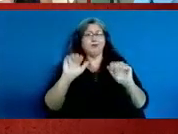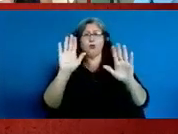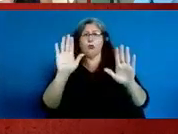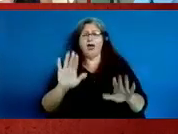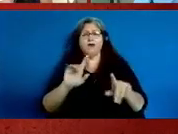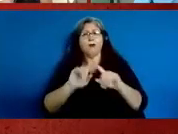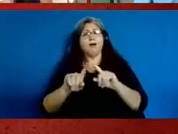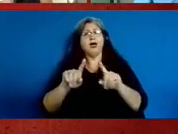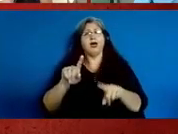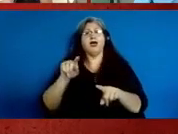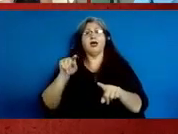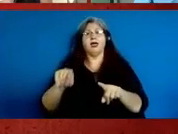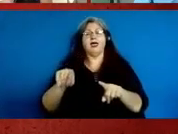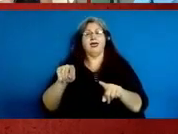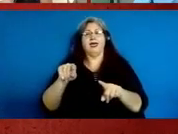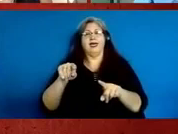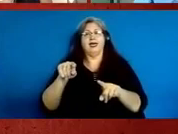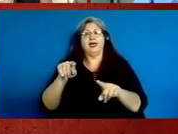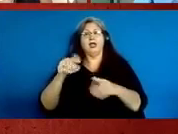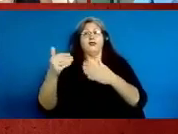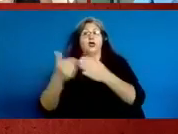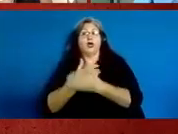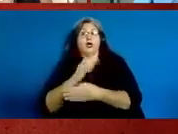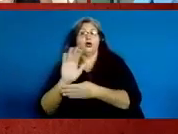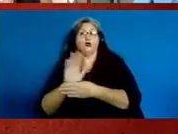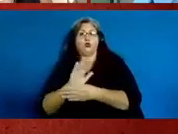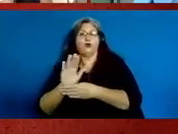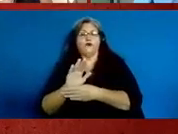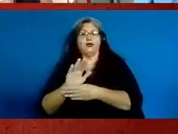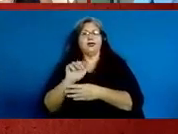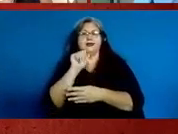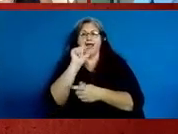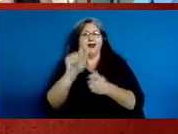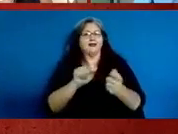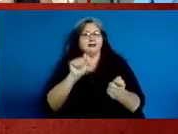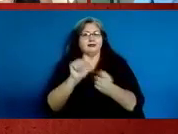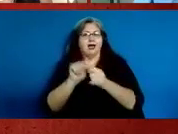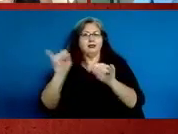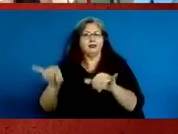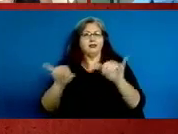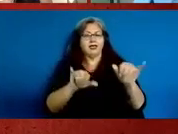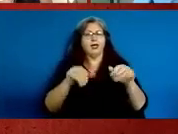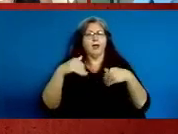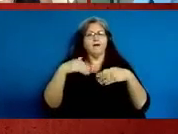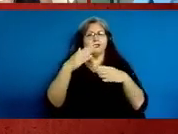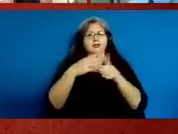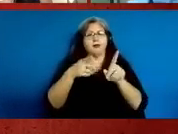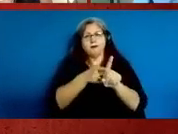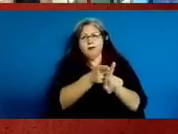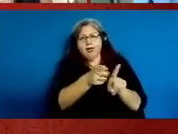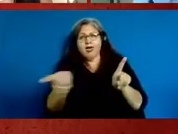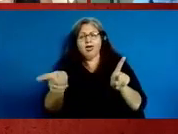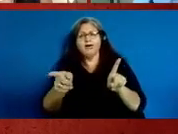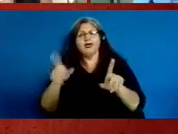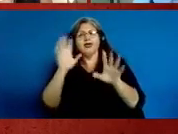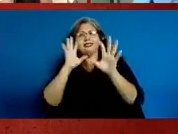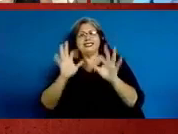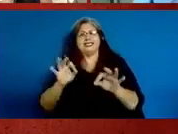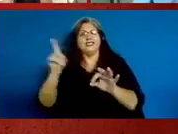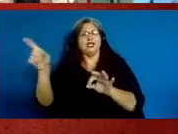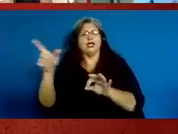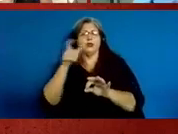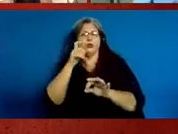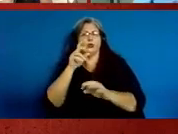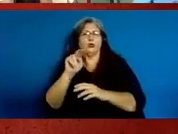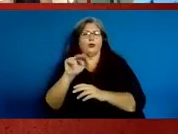points in which it takes paths of its own, where there are decisions made by Nikki Caro